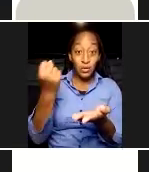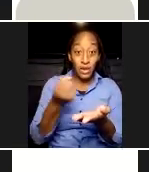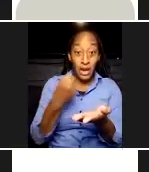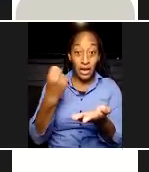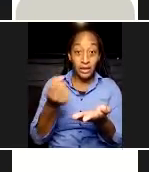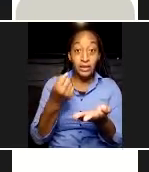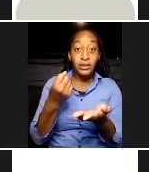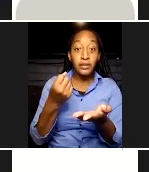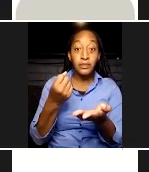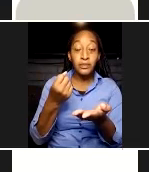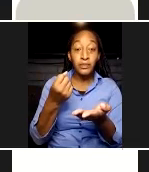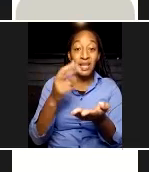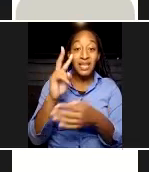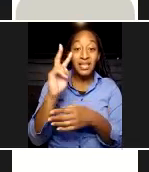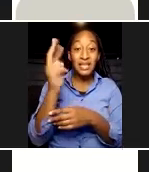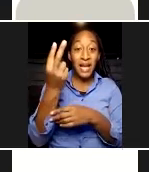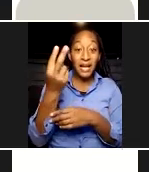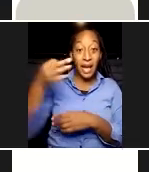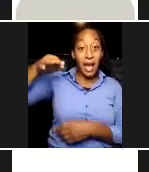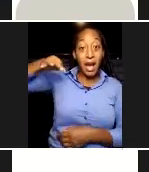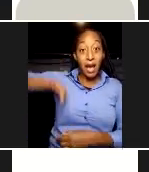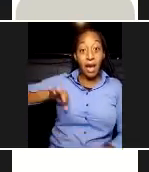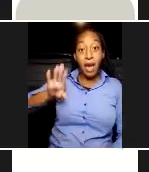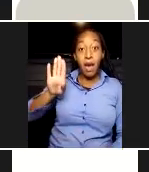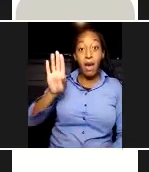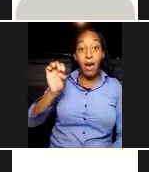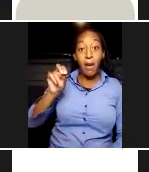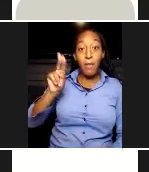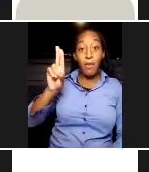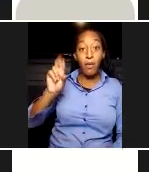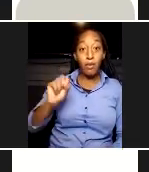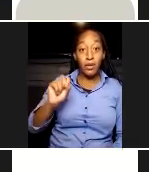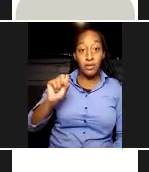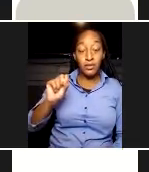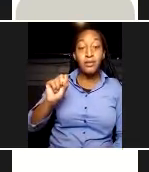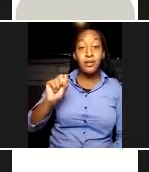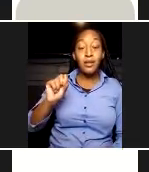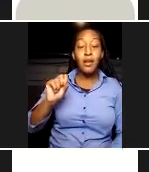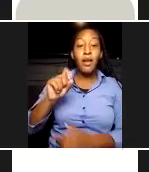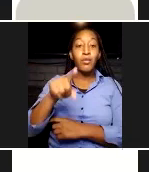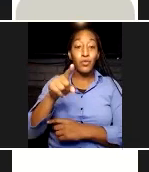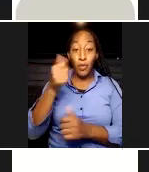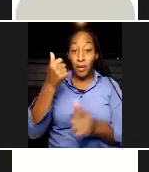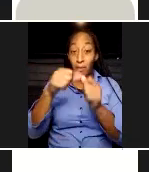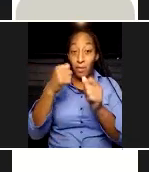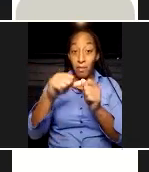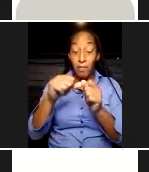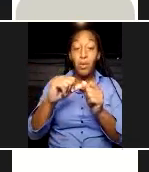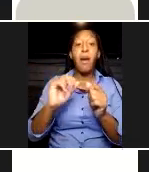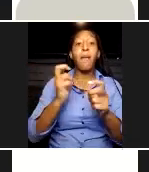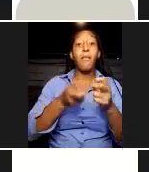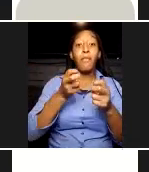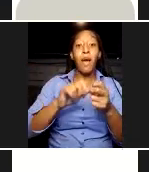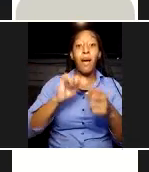Your second bonus, I'll talk about in just a moment. You have problem set number 8. Remember, problem set number 8 will deal